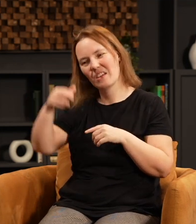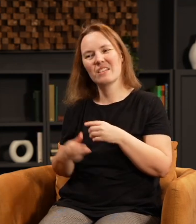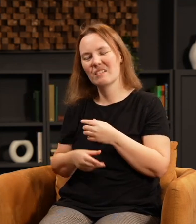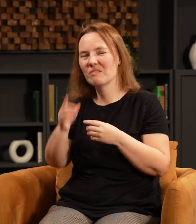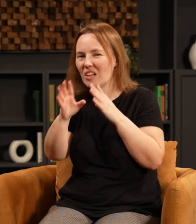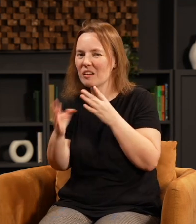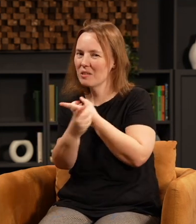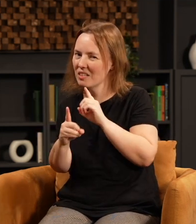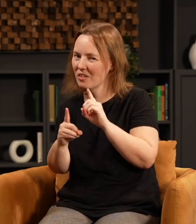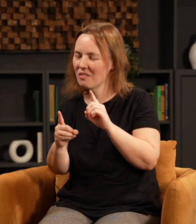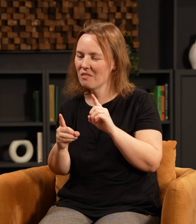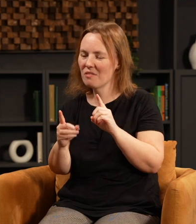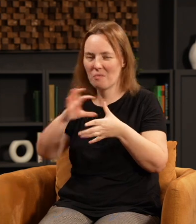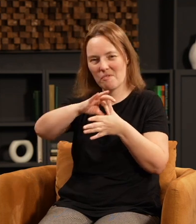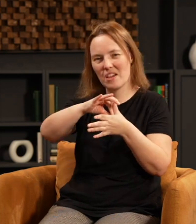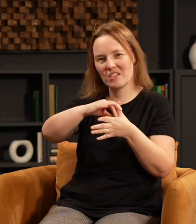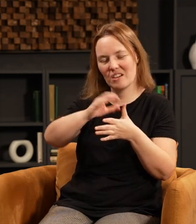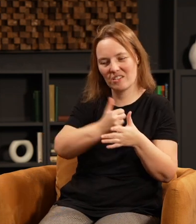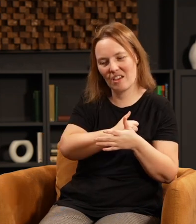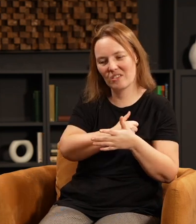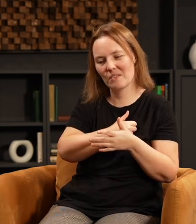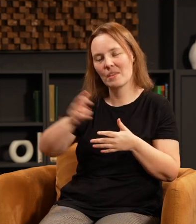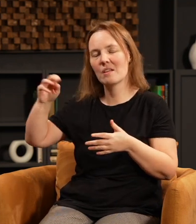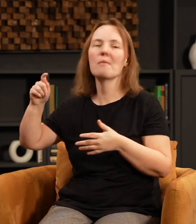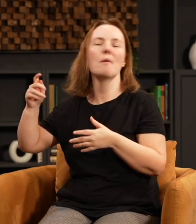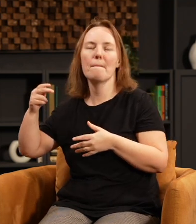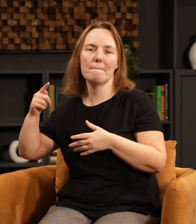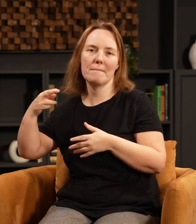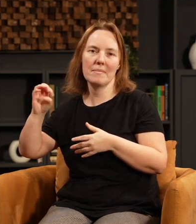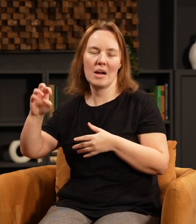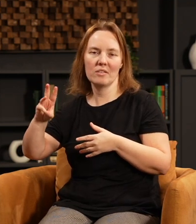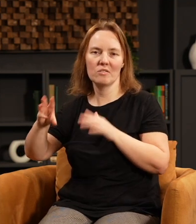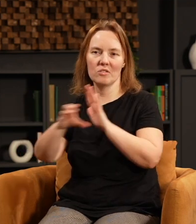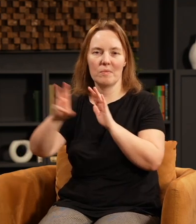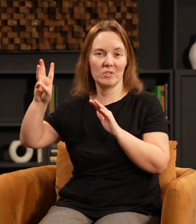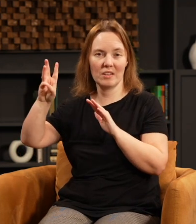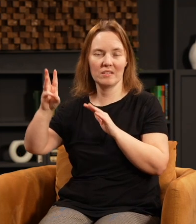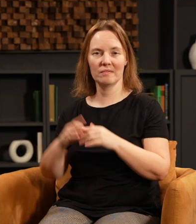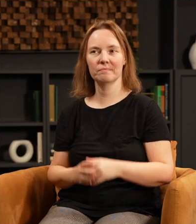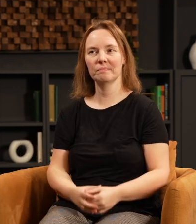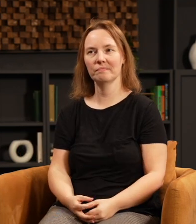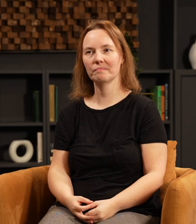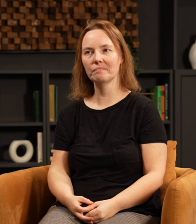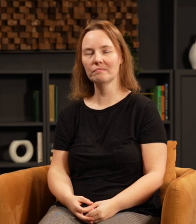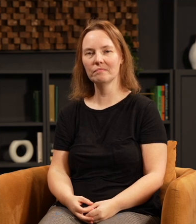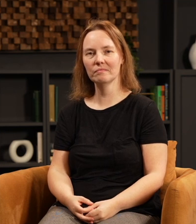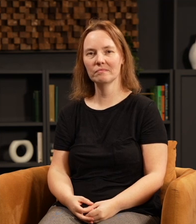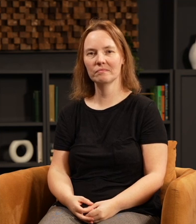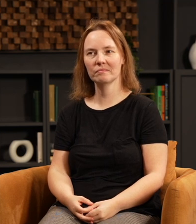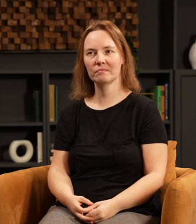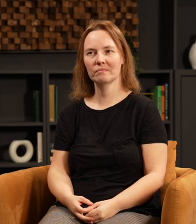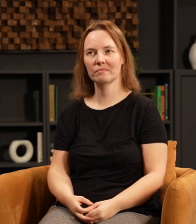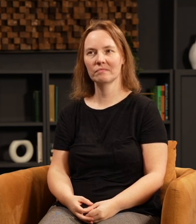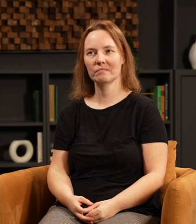ourselves. Jesus said, in fact, in Matthew chapter 6, that if the light within you is darkness, or if it